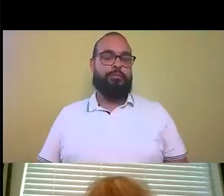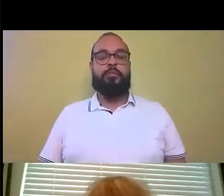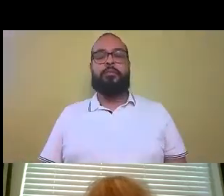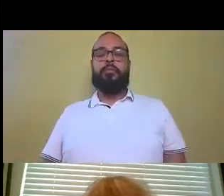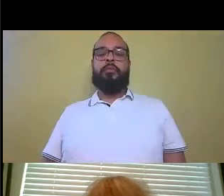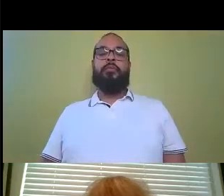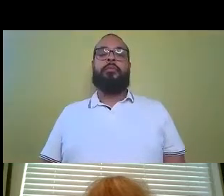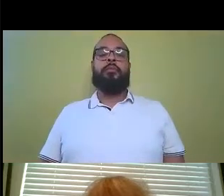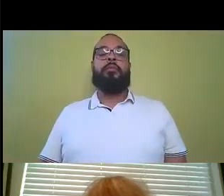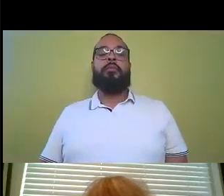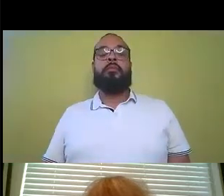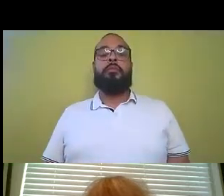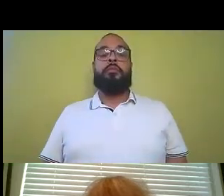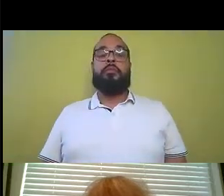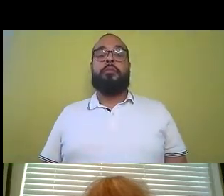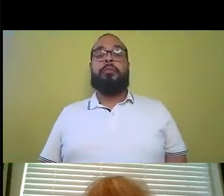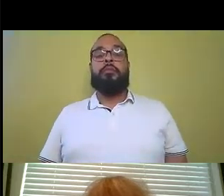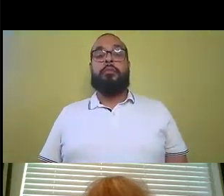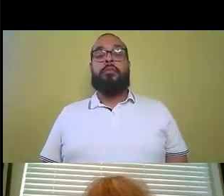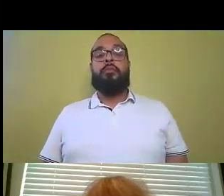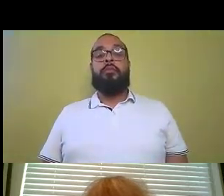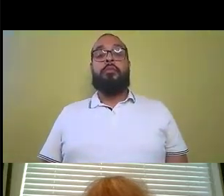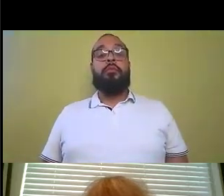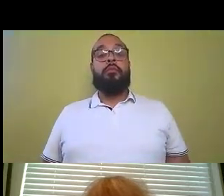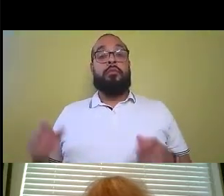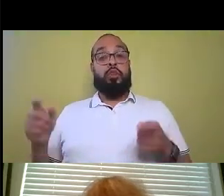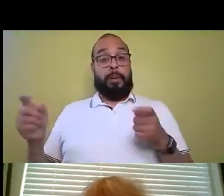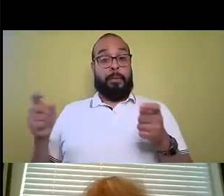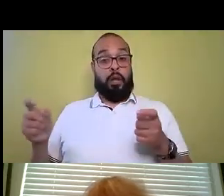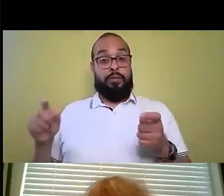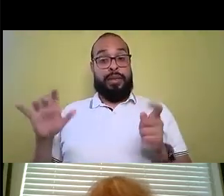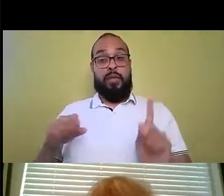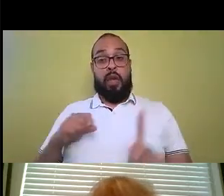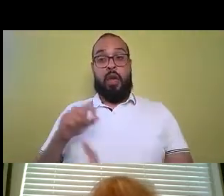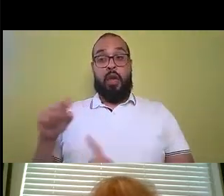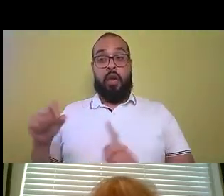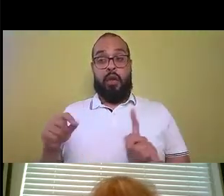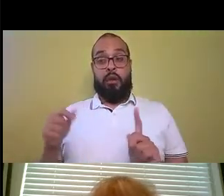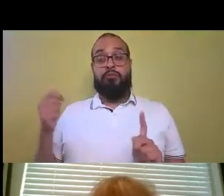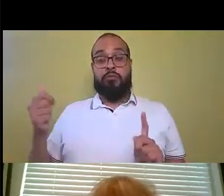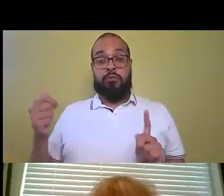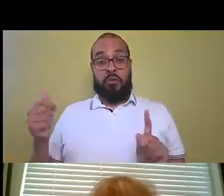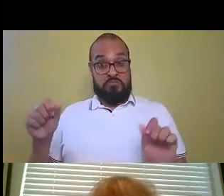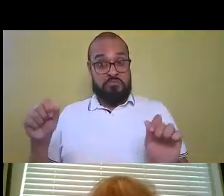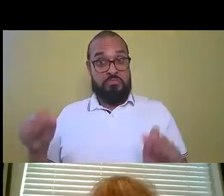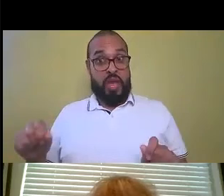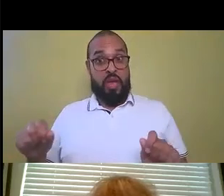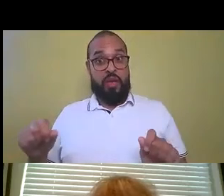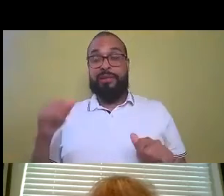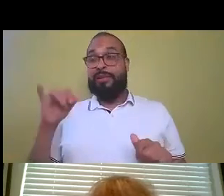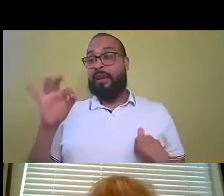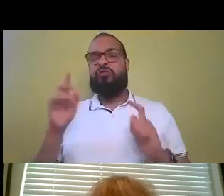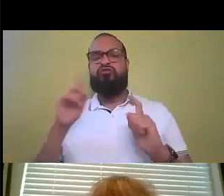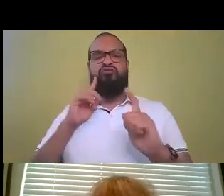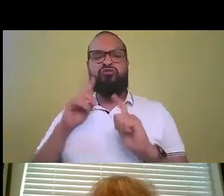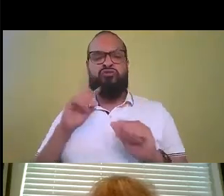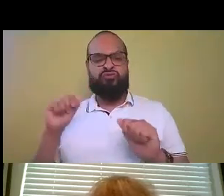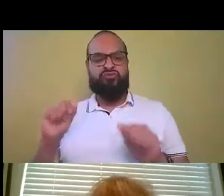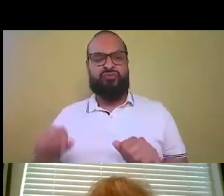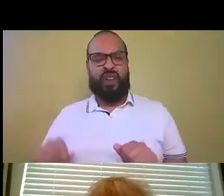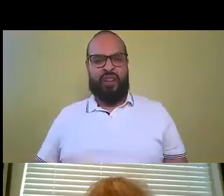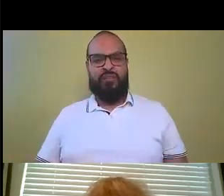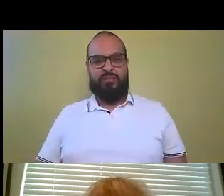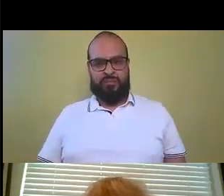And then moderating that sensory input. And they're going to be doing that if they can have that dialogue with you as they pursue their